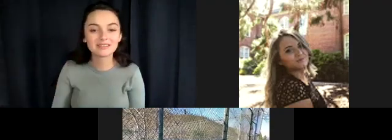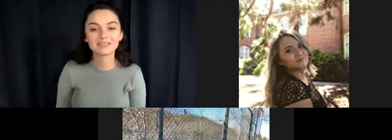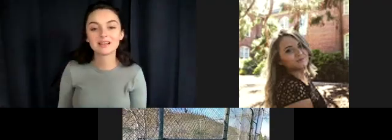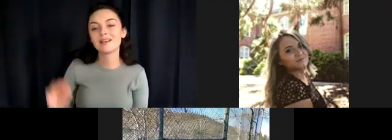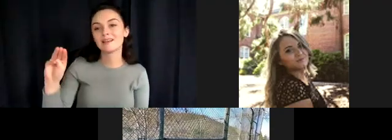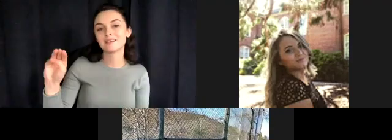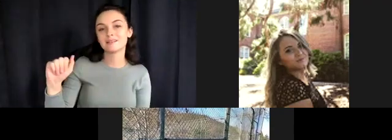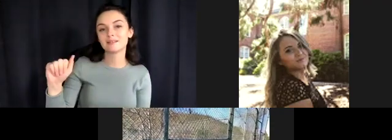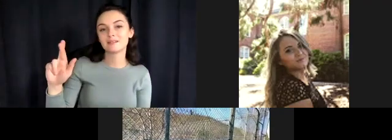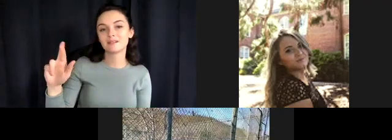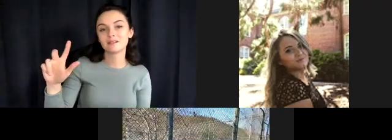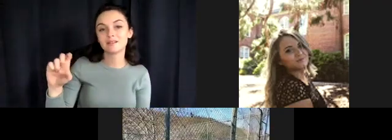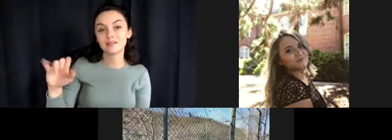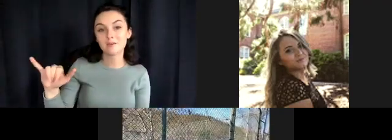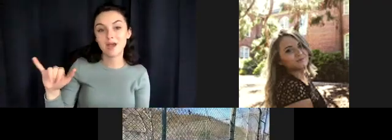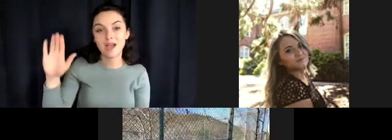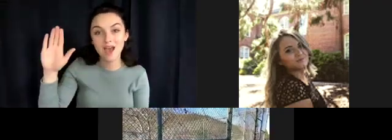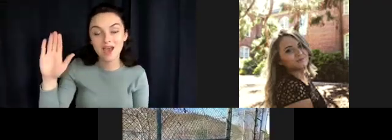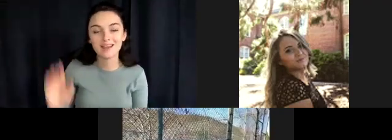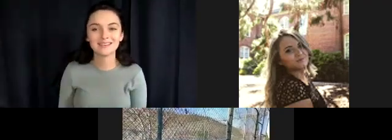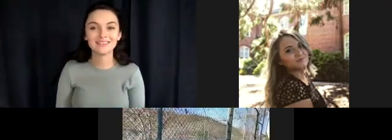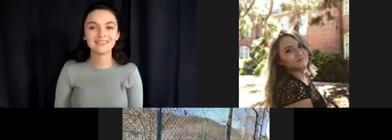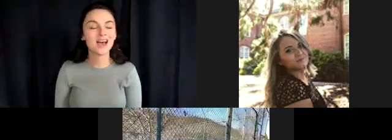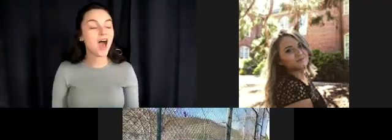Marley? How